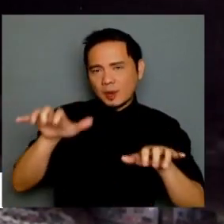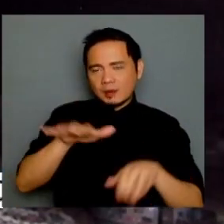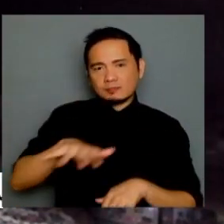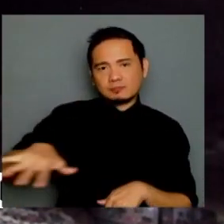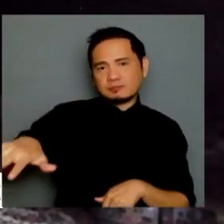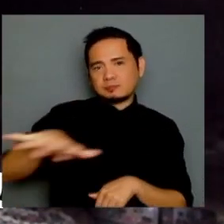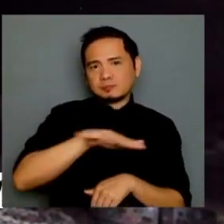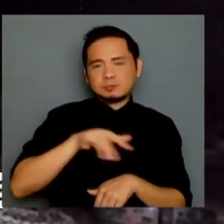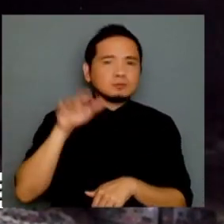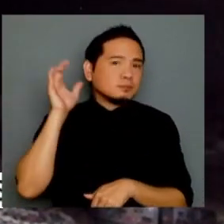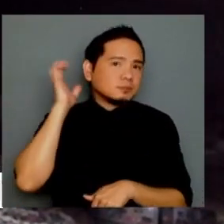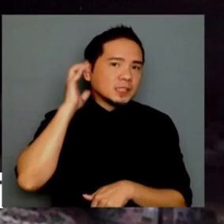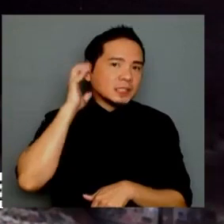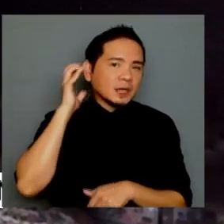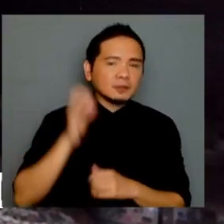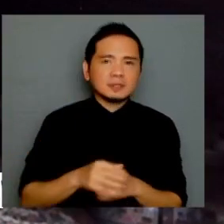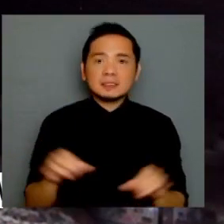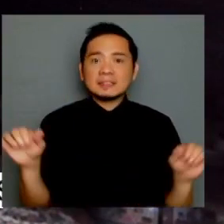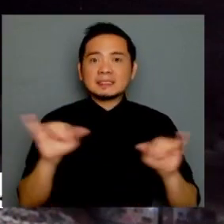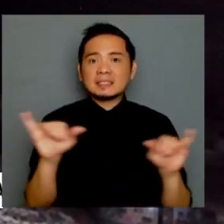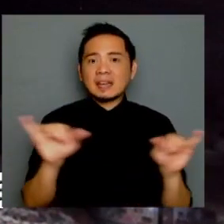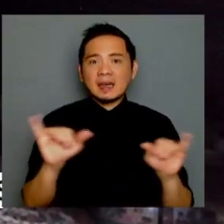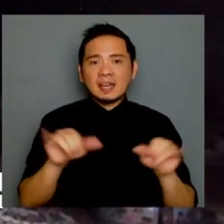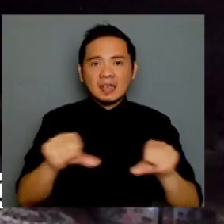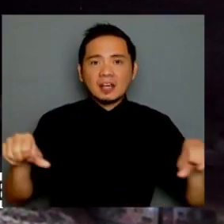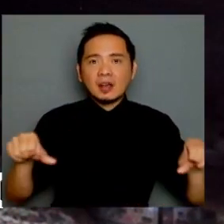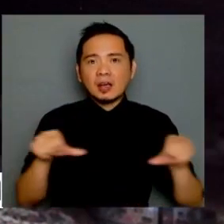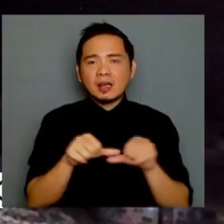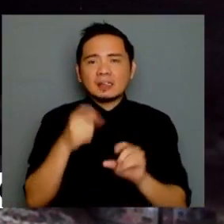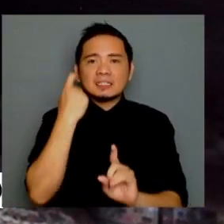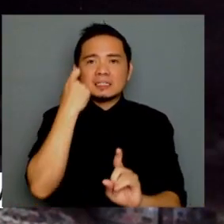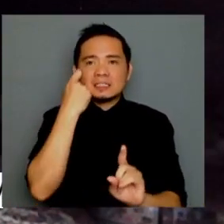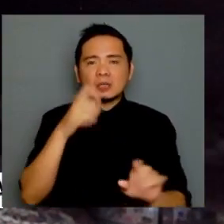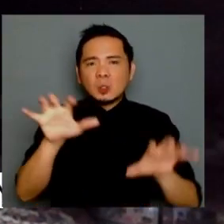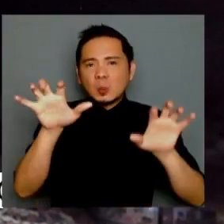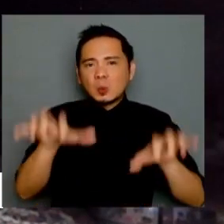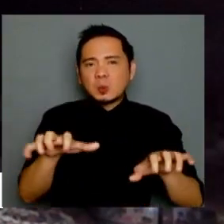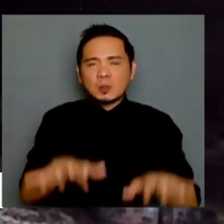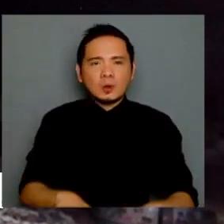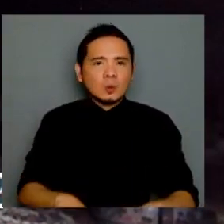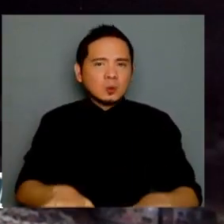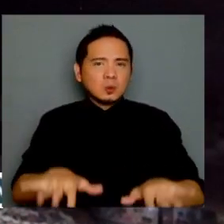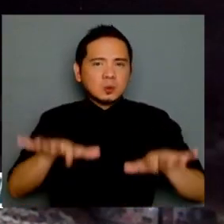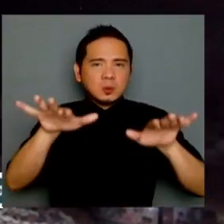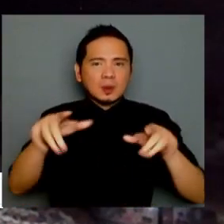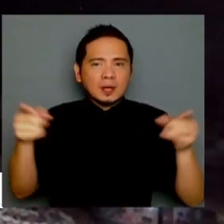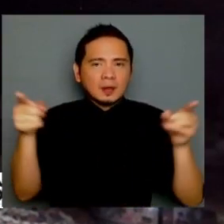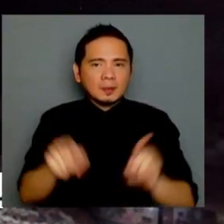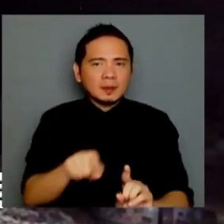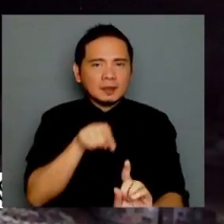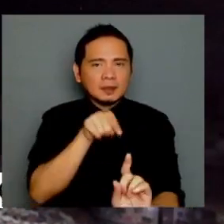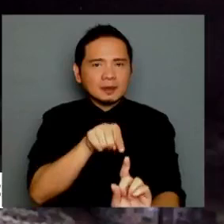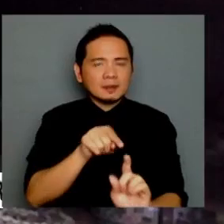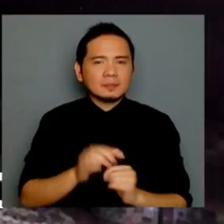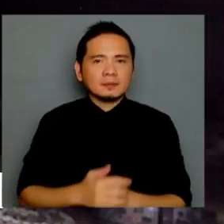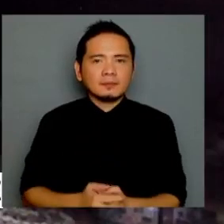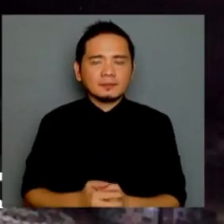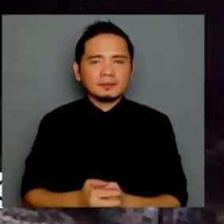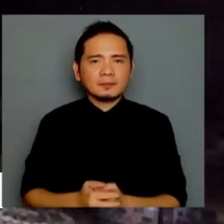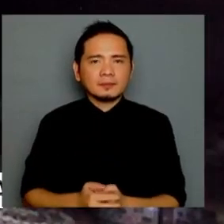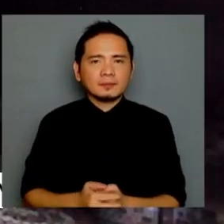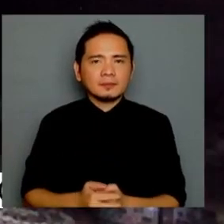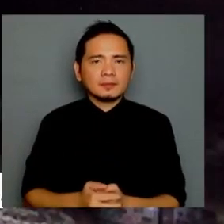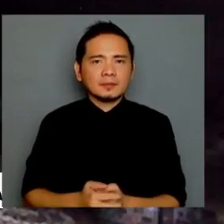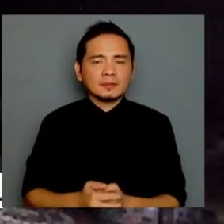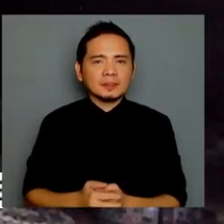of Mindanao, the very same areas dealing with rising or with flash floods that have yet